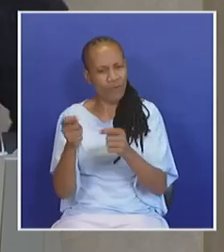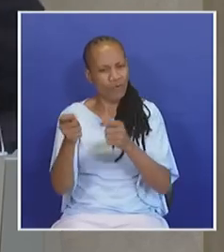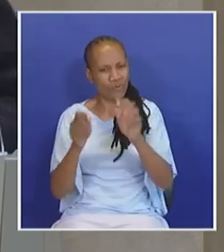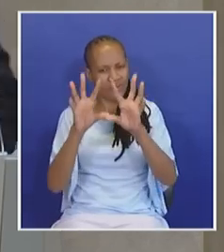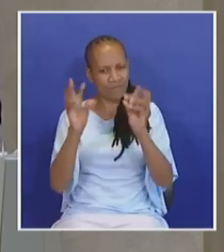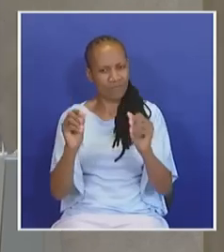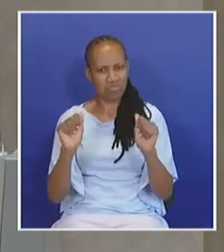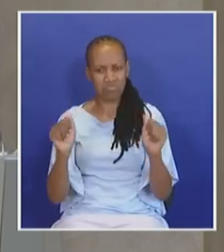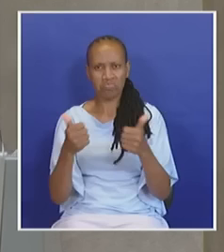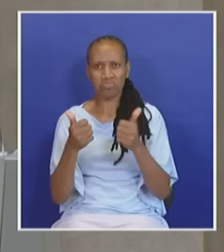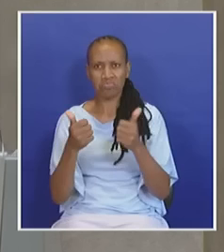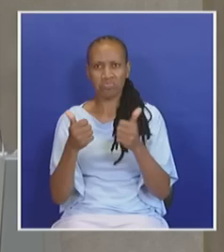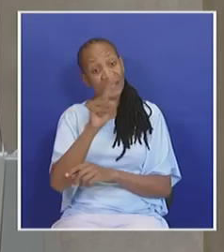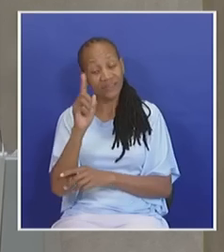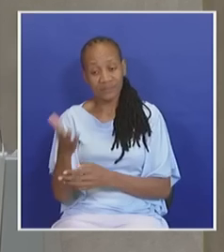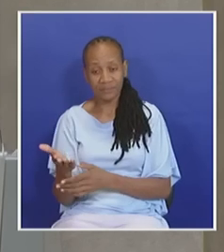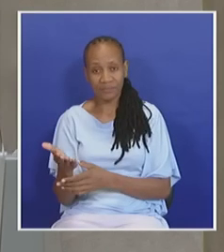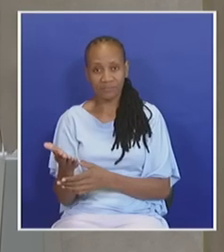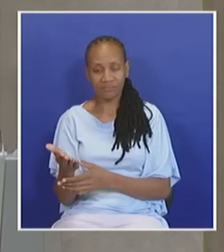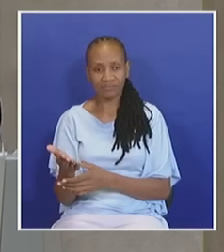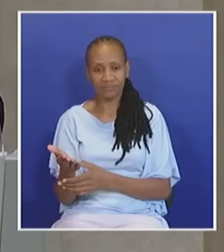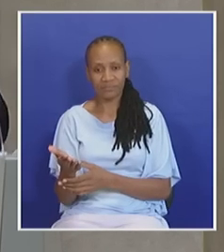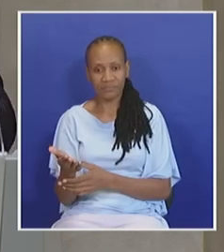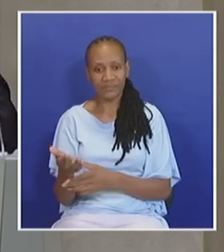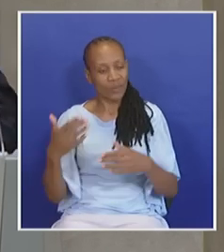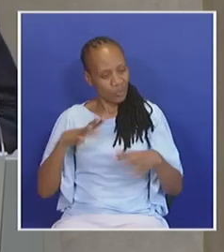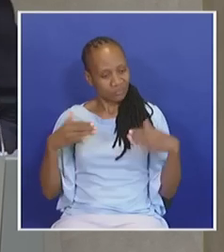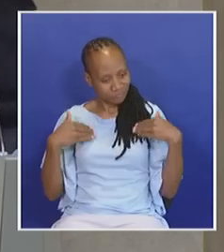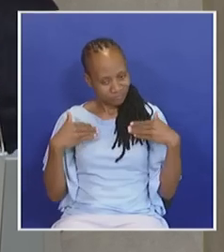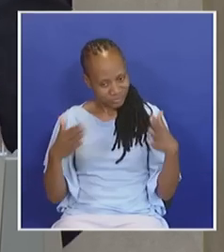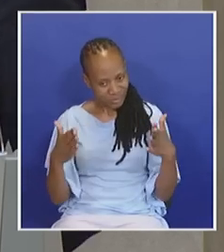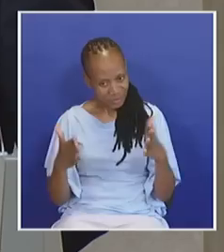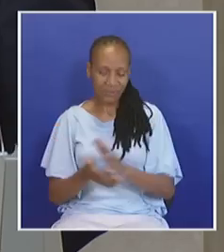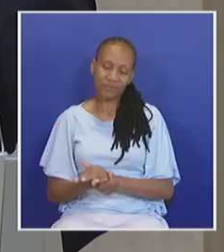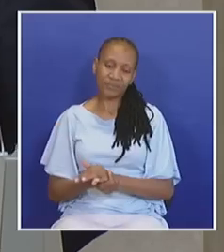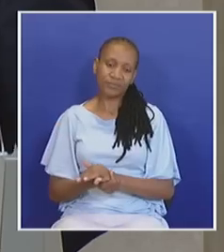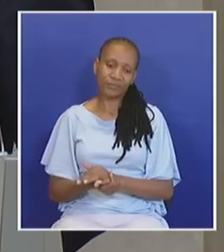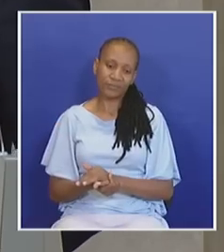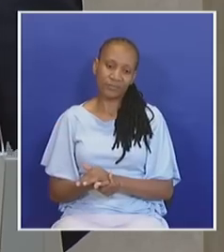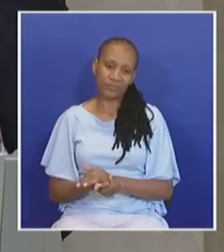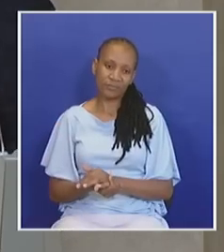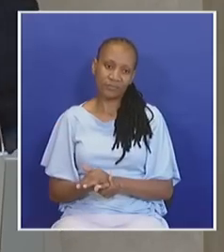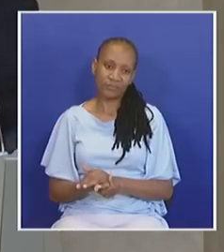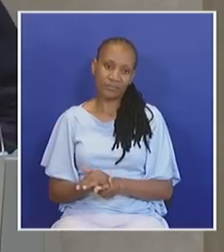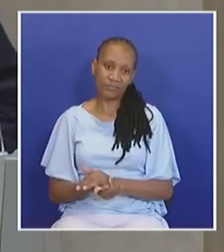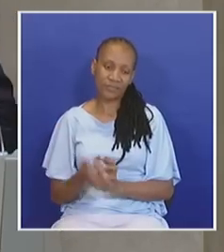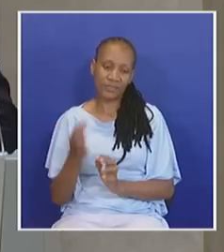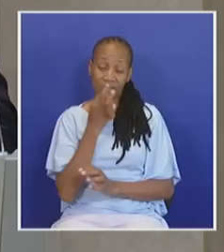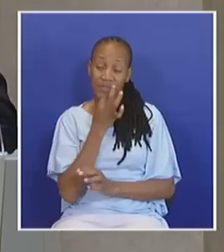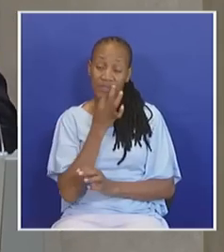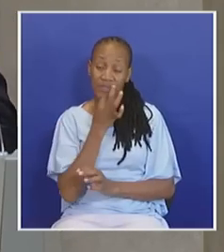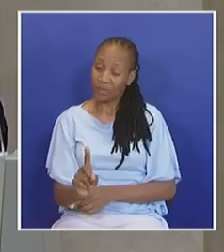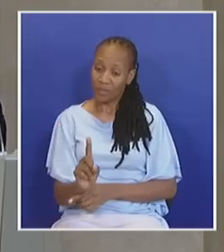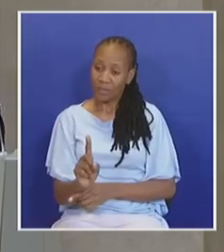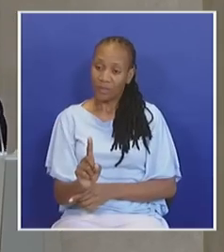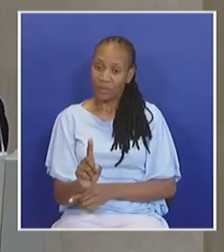house. But let me start, Chair, on that note by indicating that